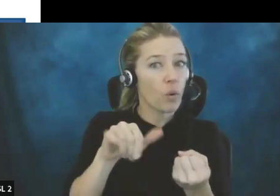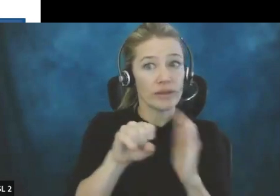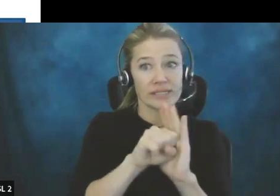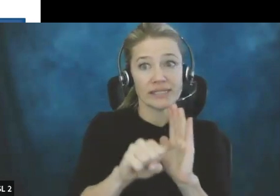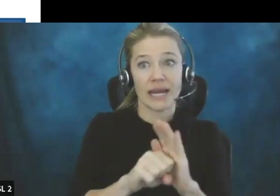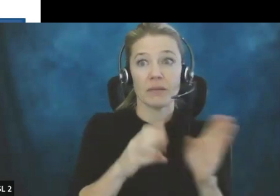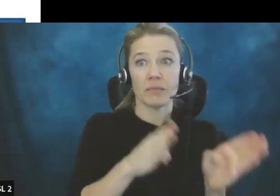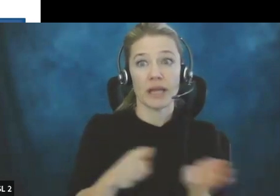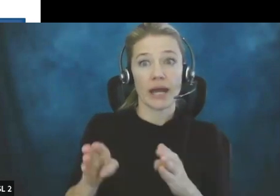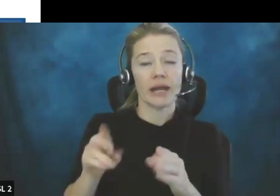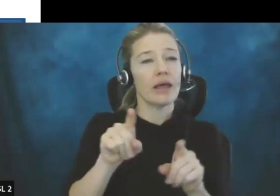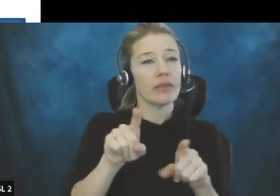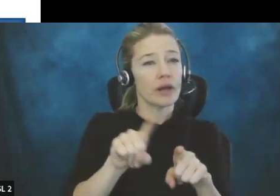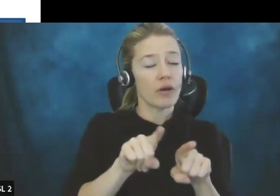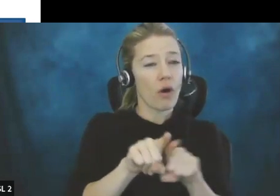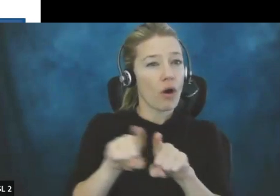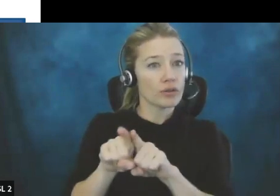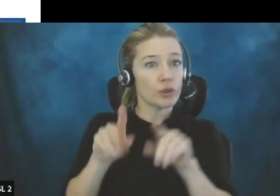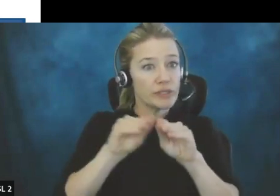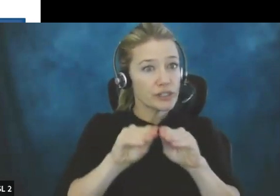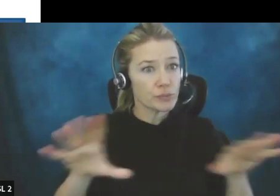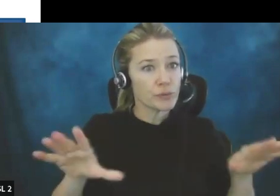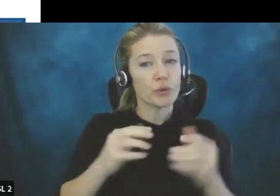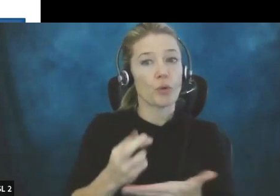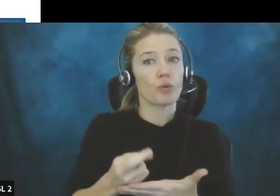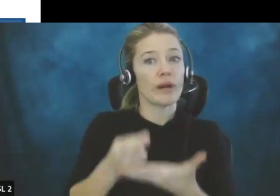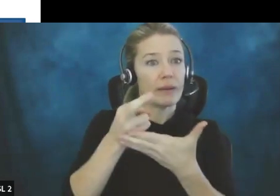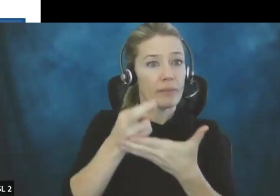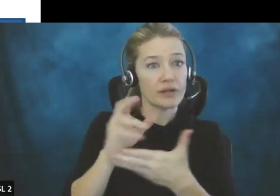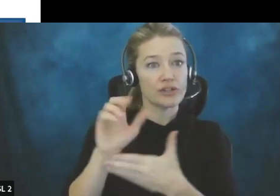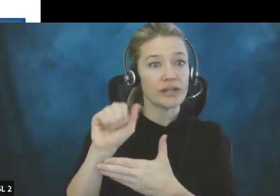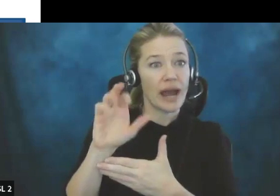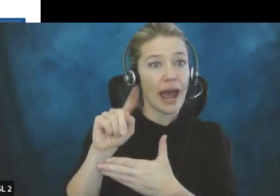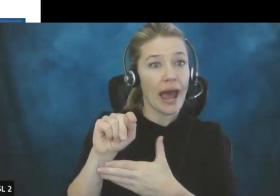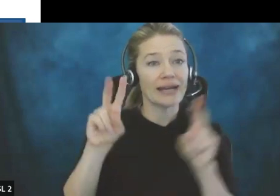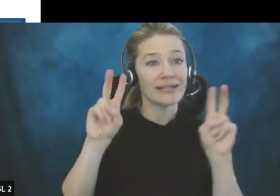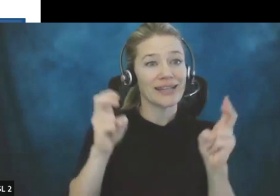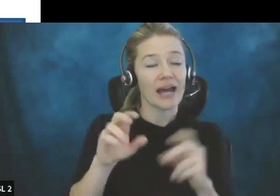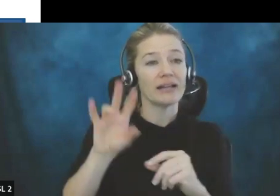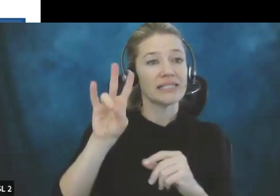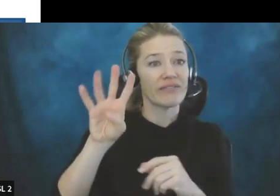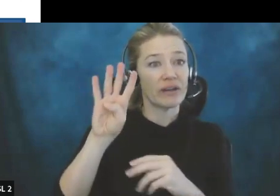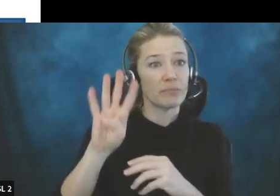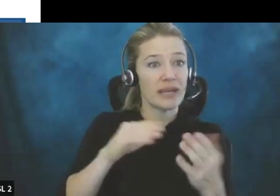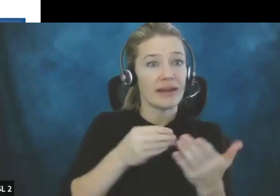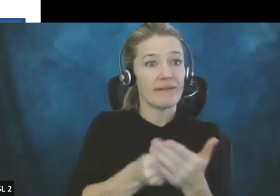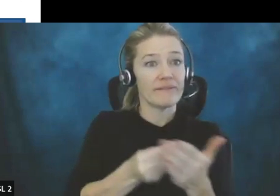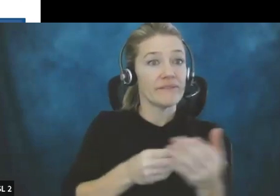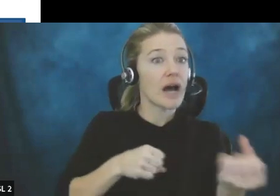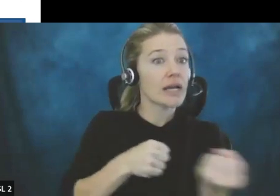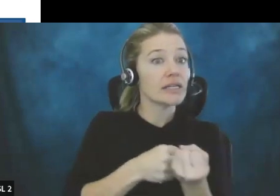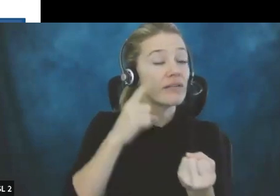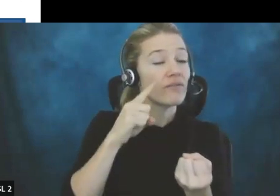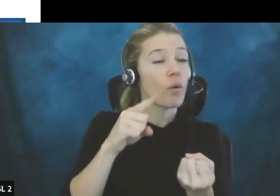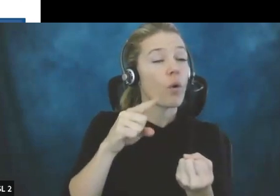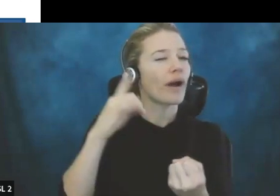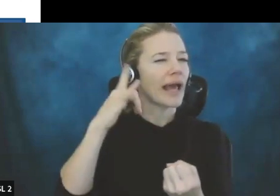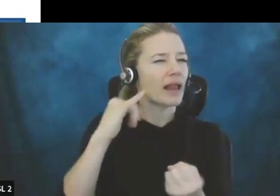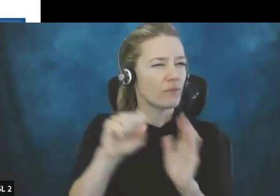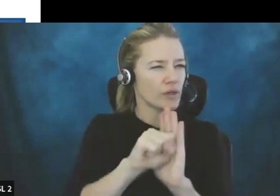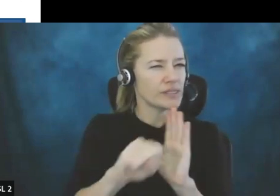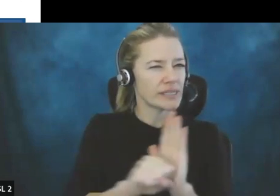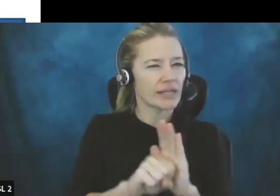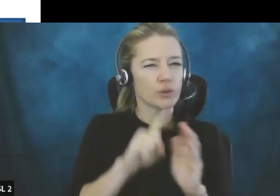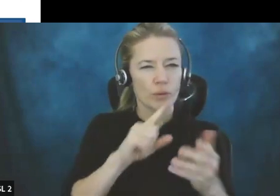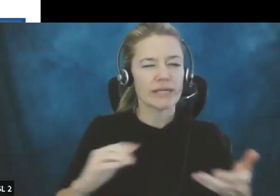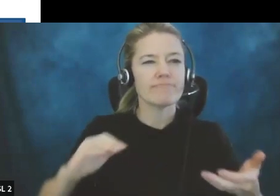alignment with that state plan. And we also distribute the Rehabilitation Act Title 7B funding here for the state of